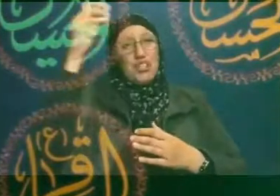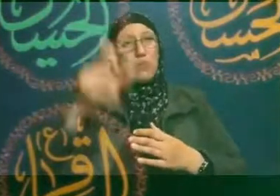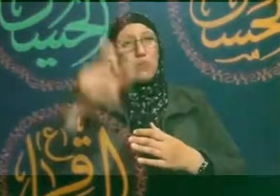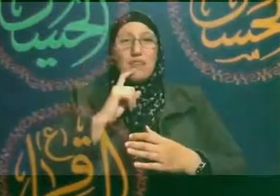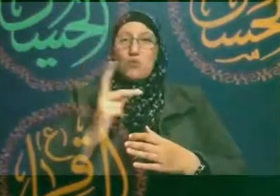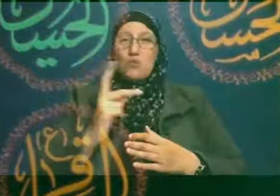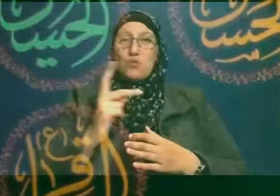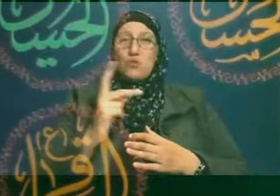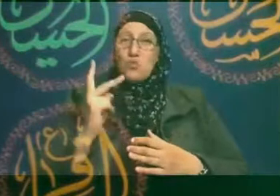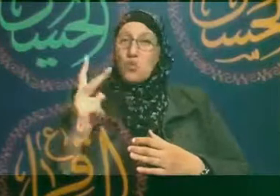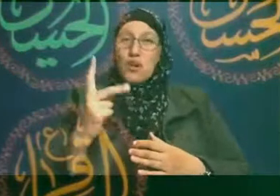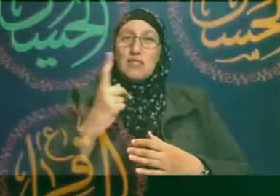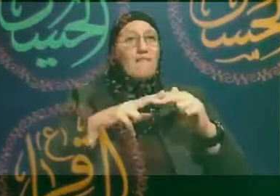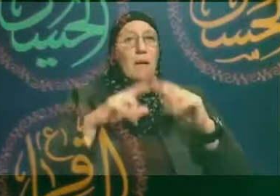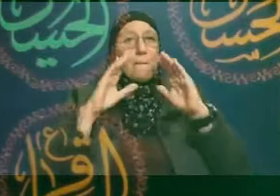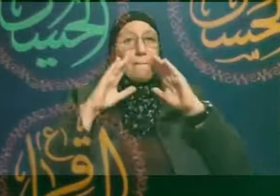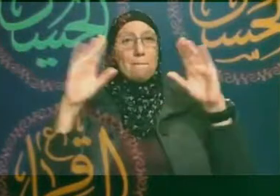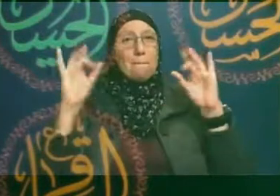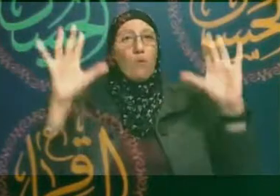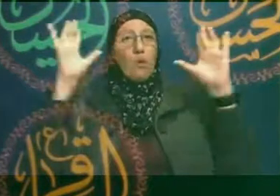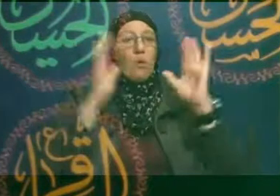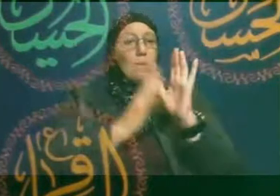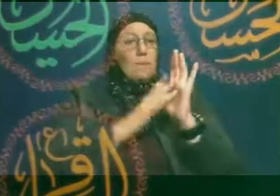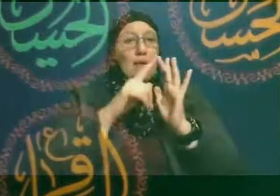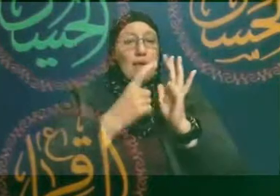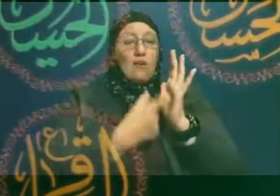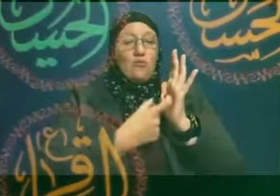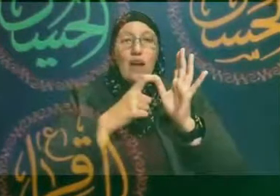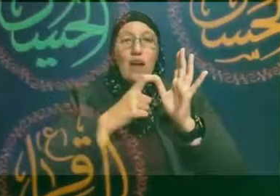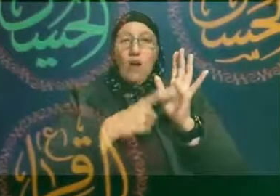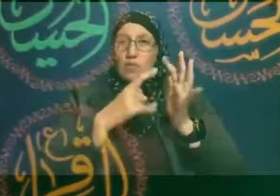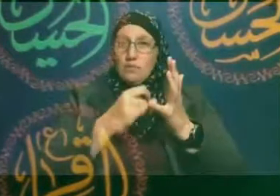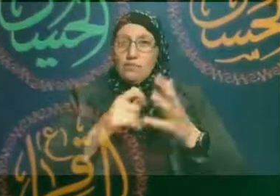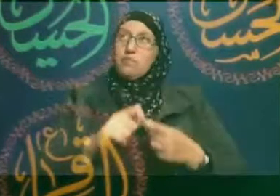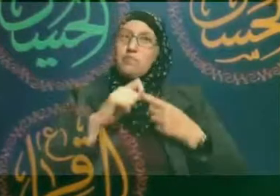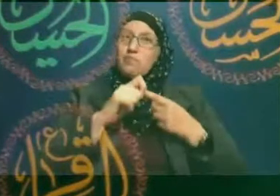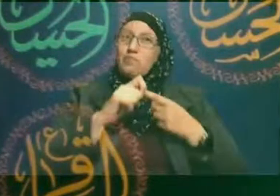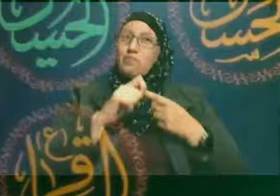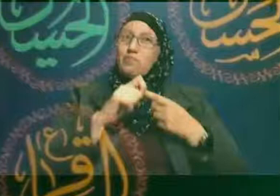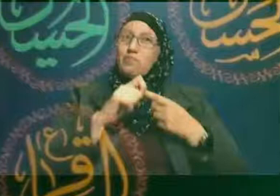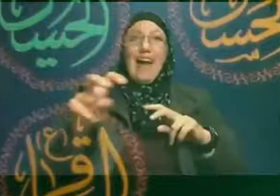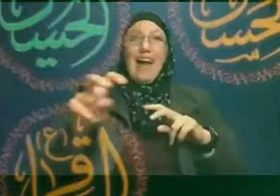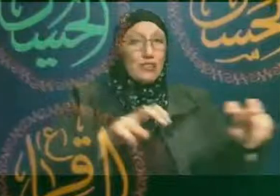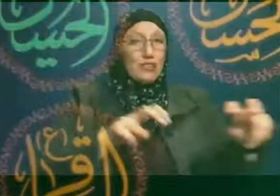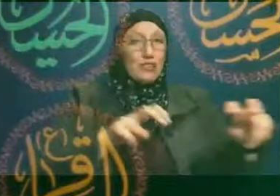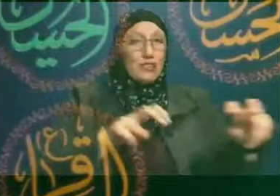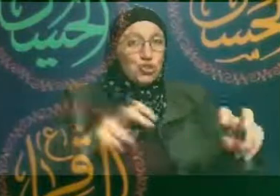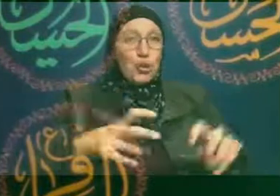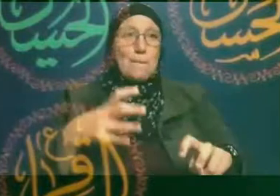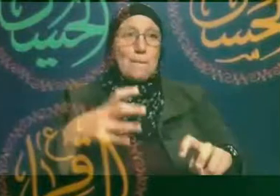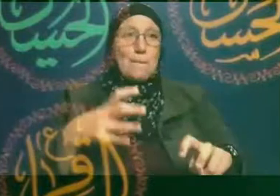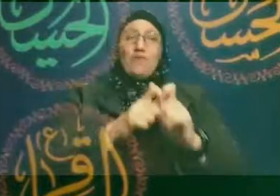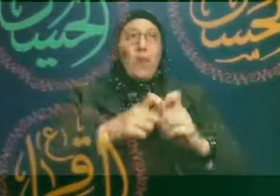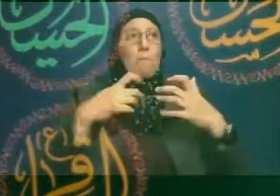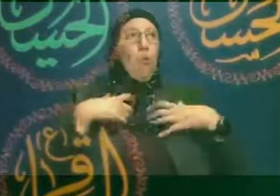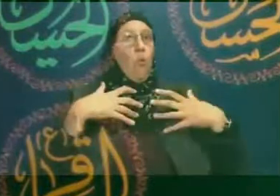miracles. One is a miracle of action that is more useful and impressive to the general public. to